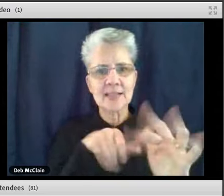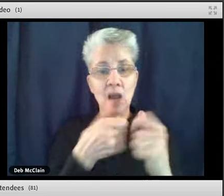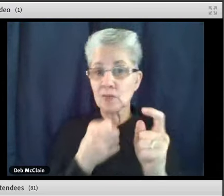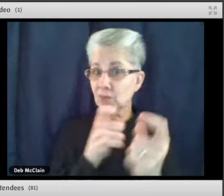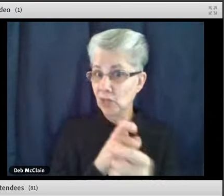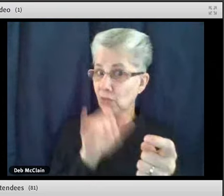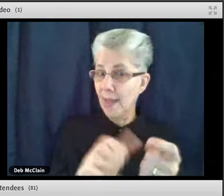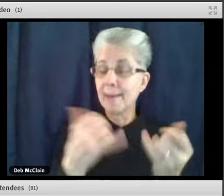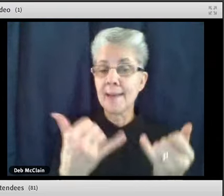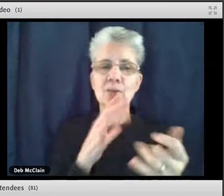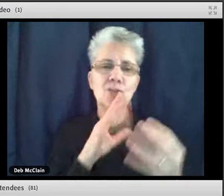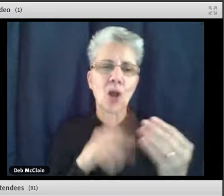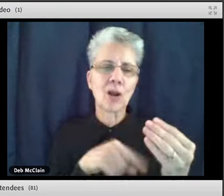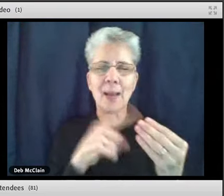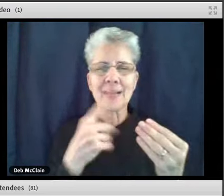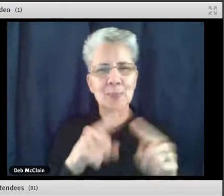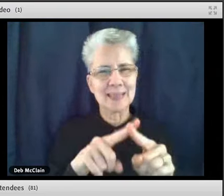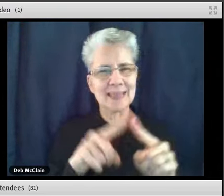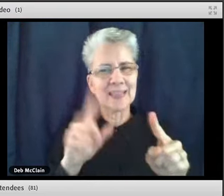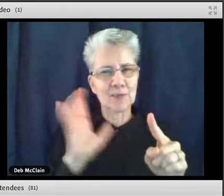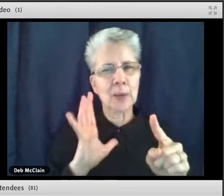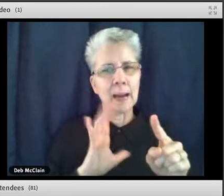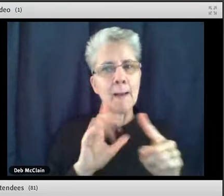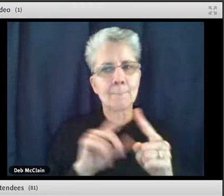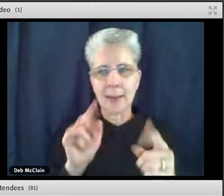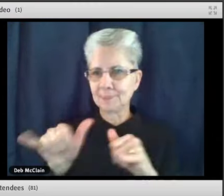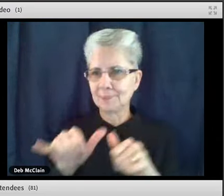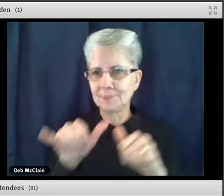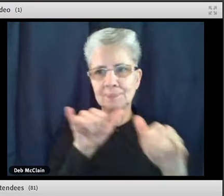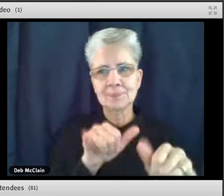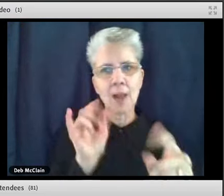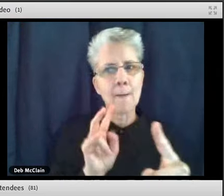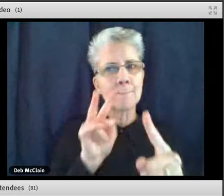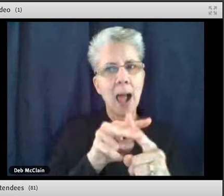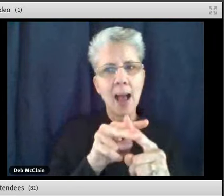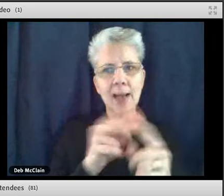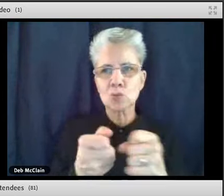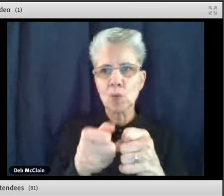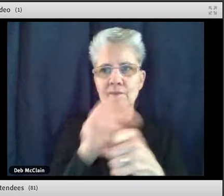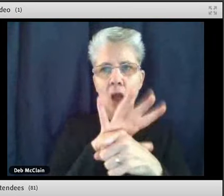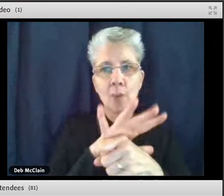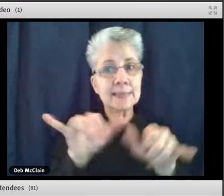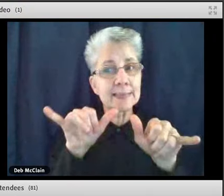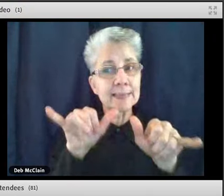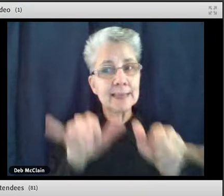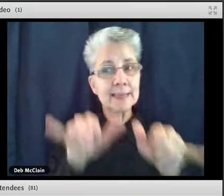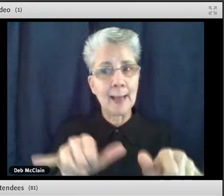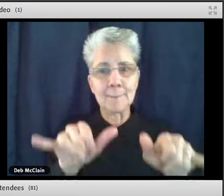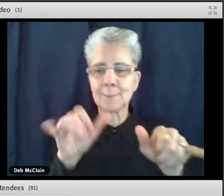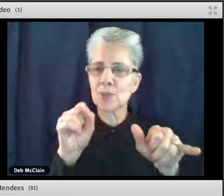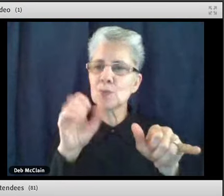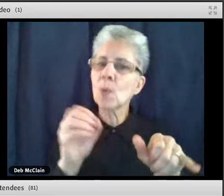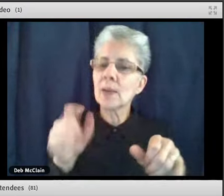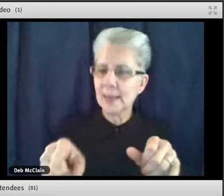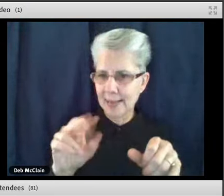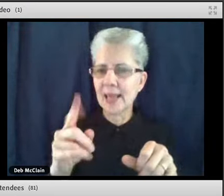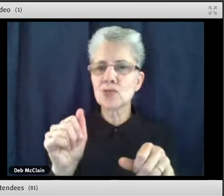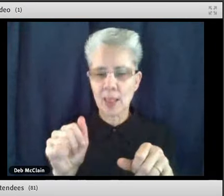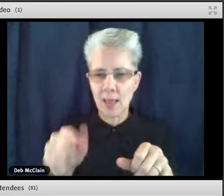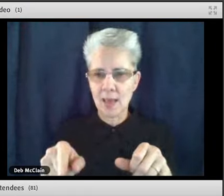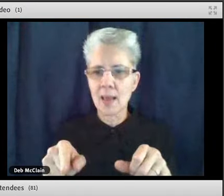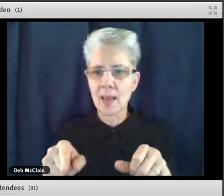you the exact ratio. But again, we have to remain vigilant. Everybody needs to do their part, but I